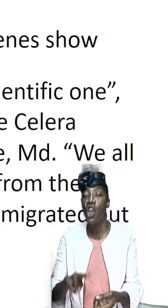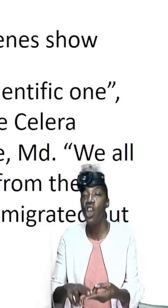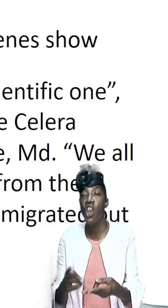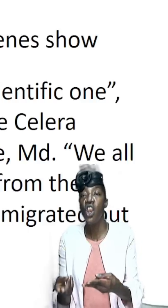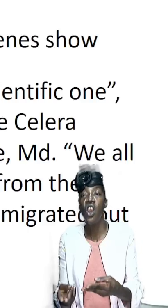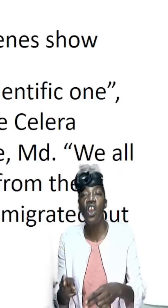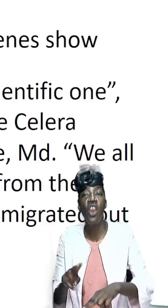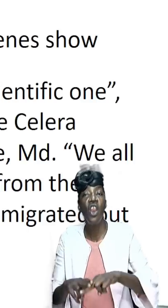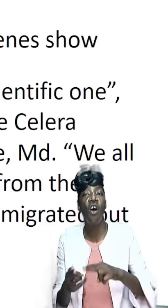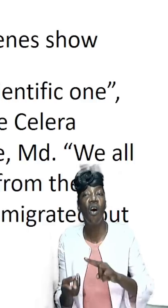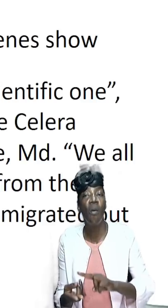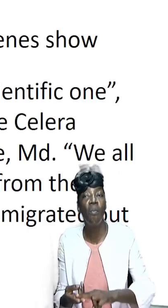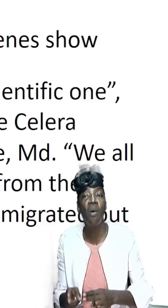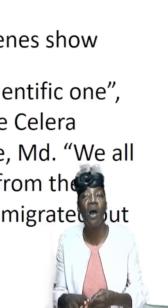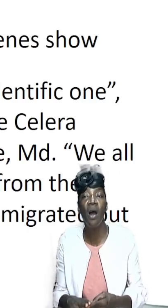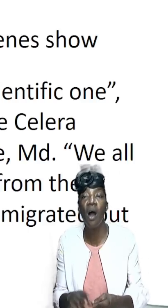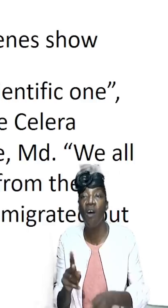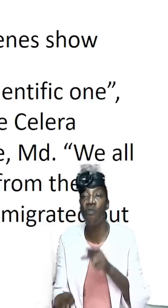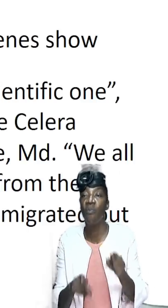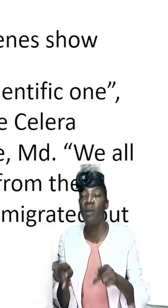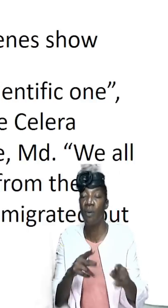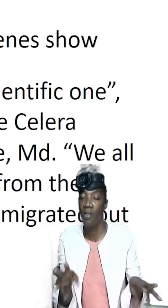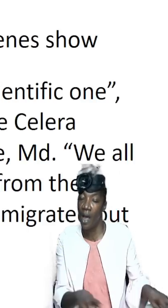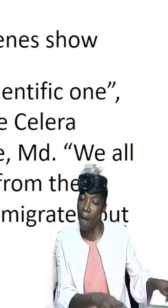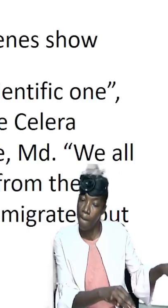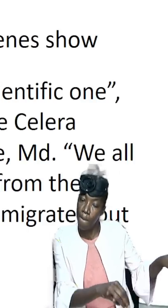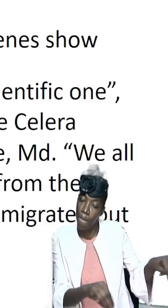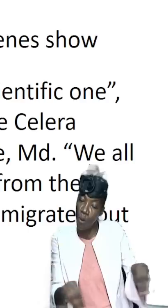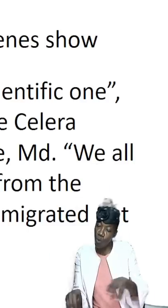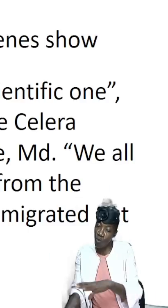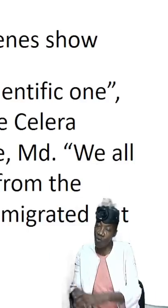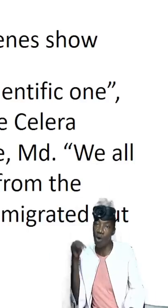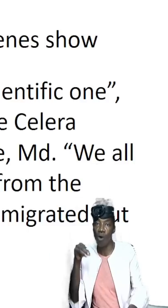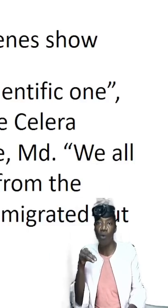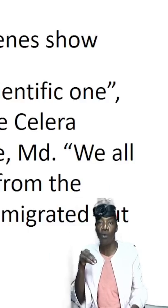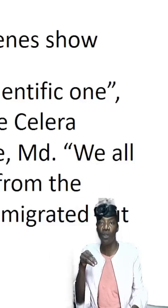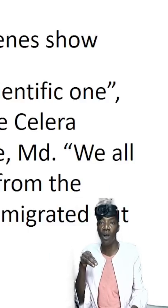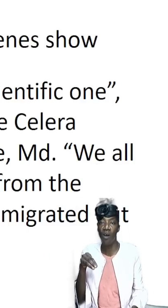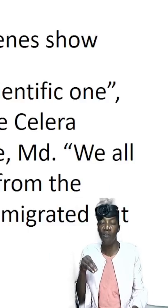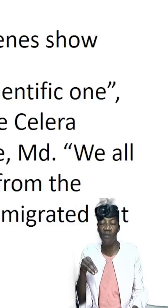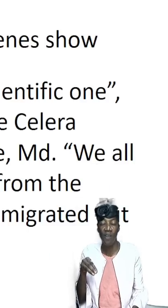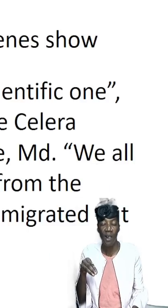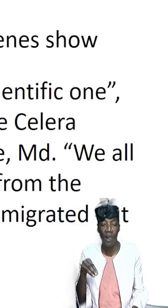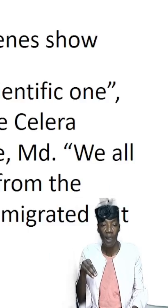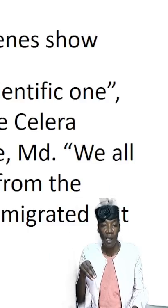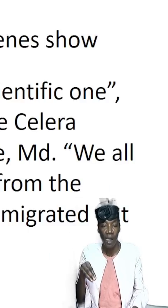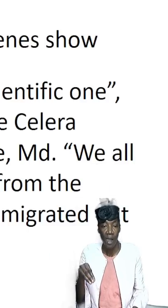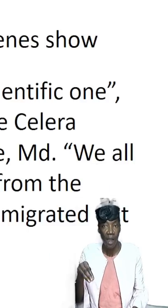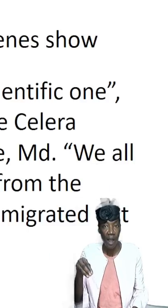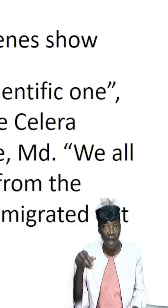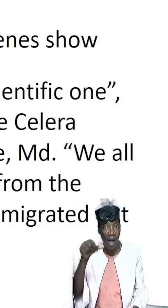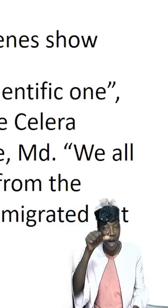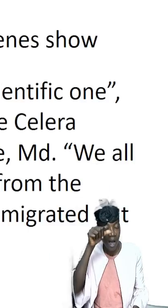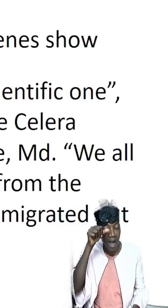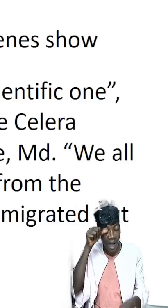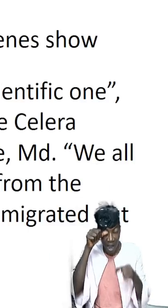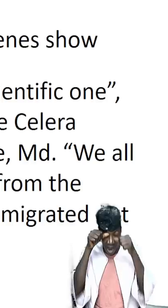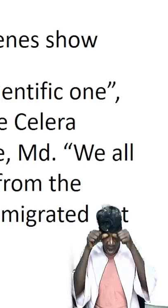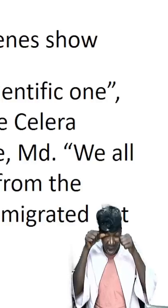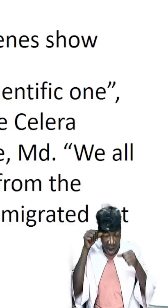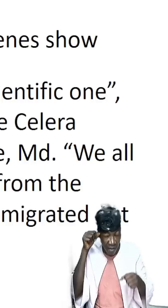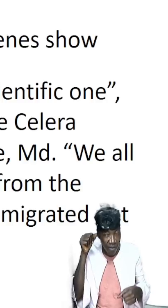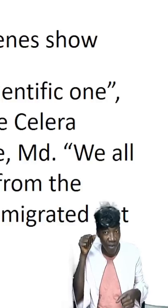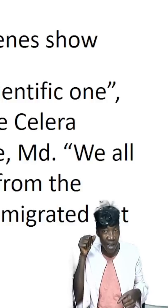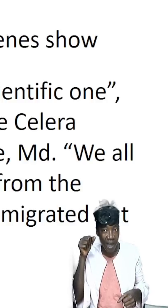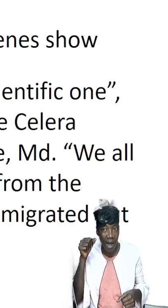tribes that migrated out of Africa and colonized the world. Brothers and sisters, I